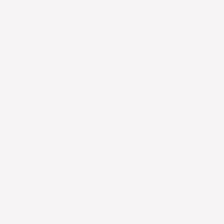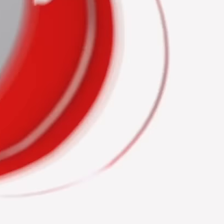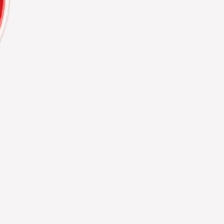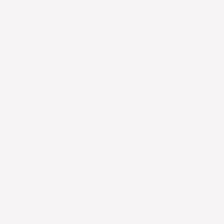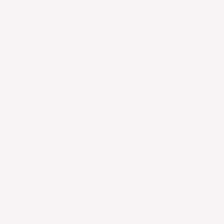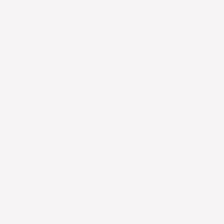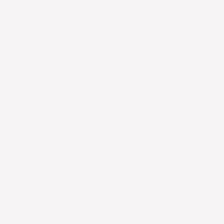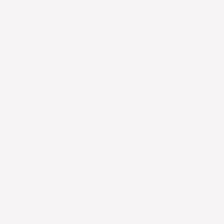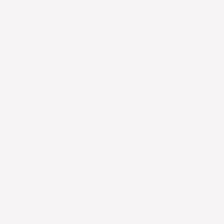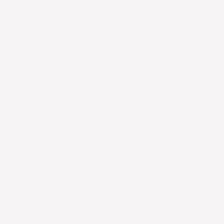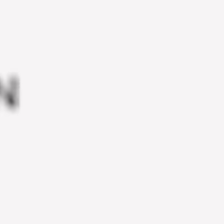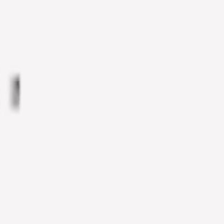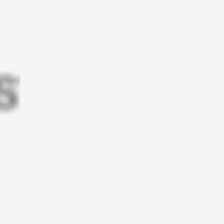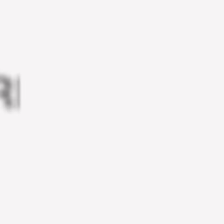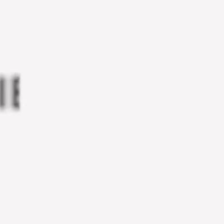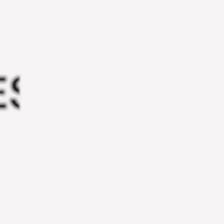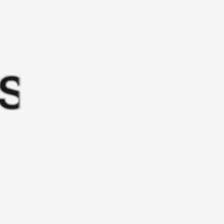service.